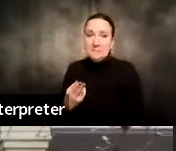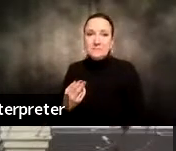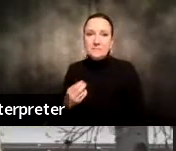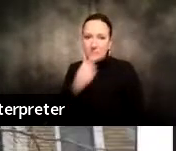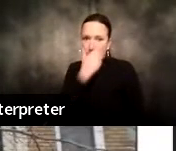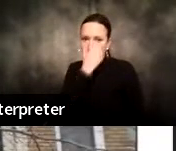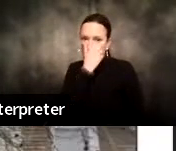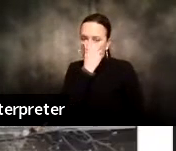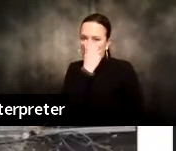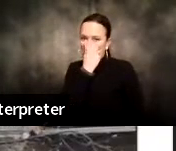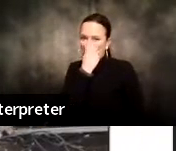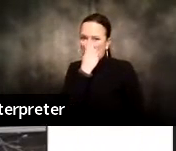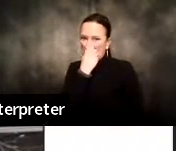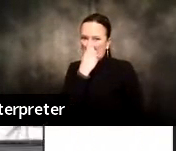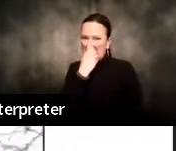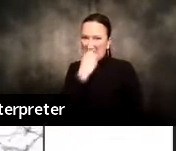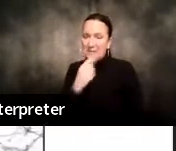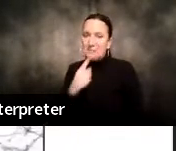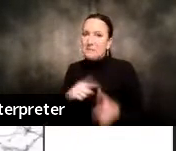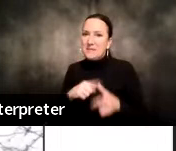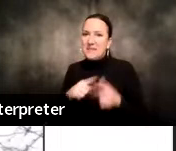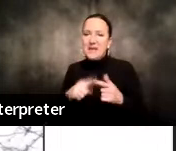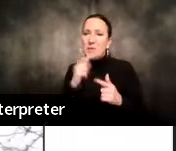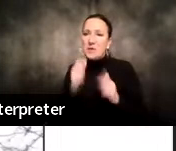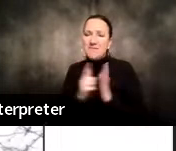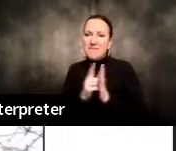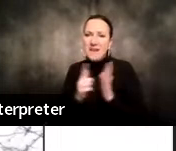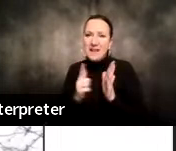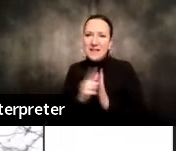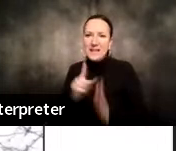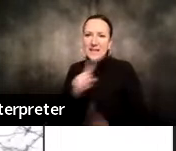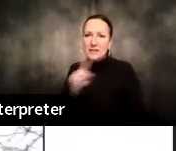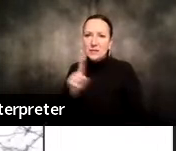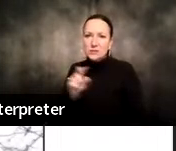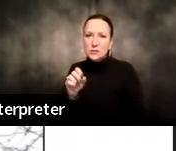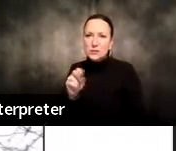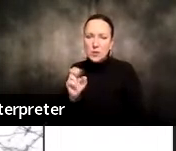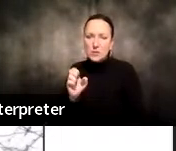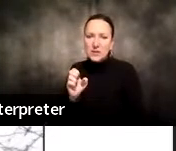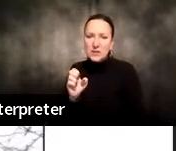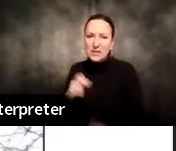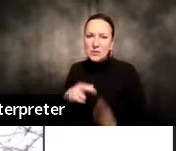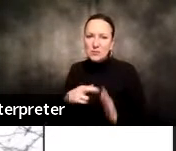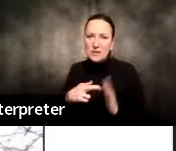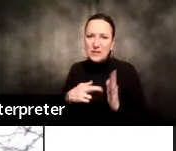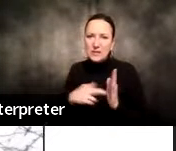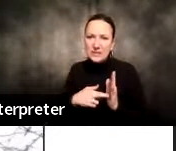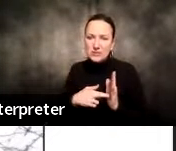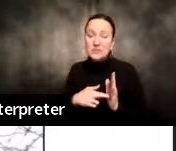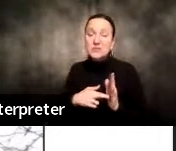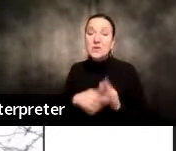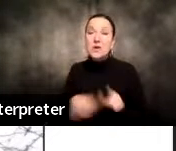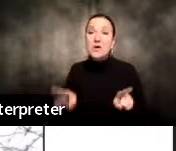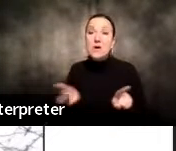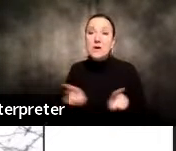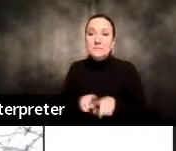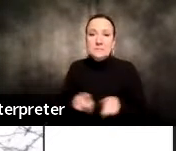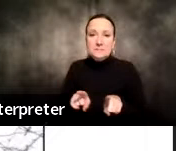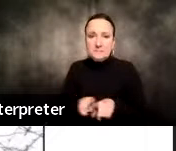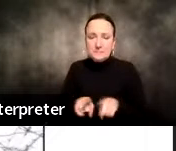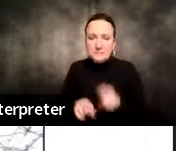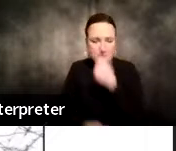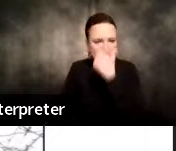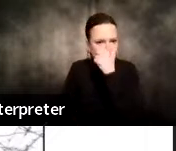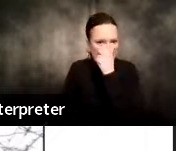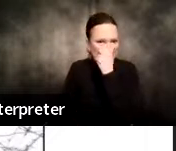looked silly, but it wouldn't have violated the zoning regulations. And something we haven't mentioned is another.